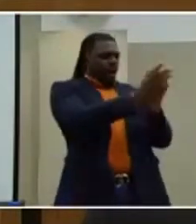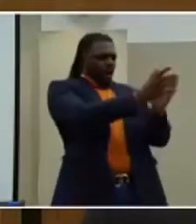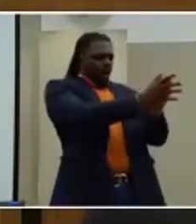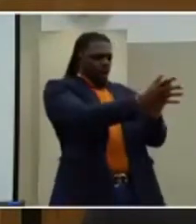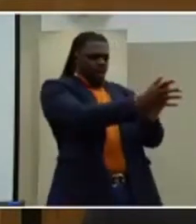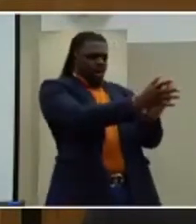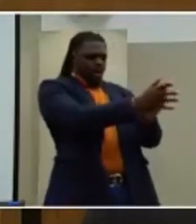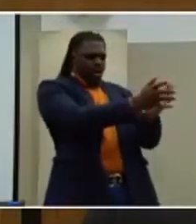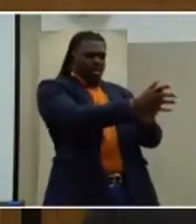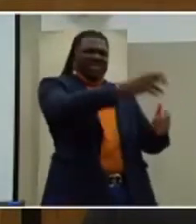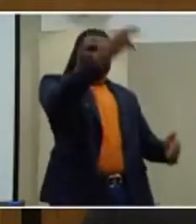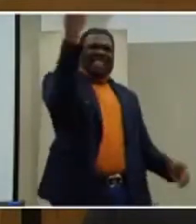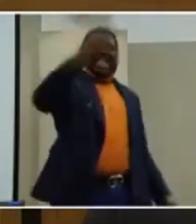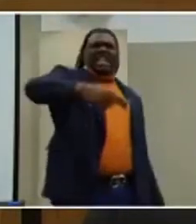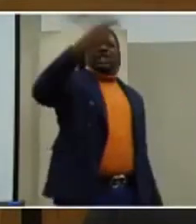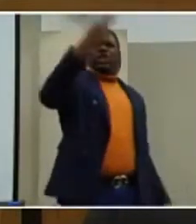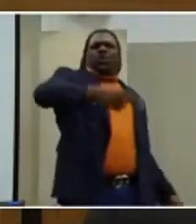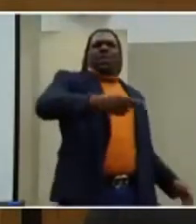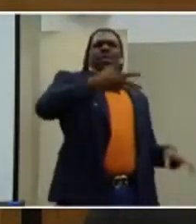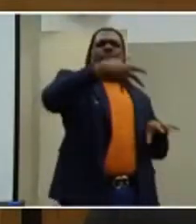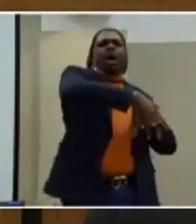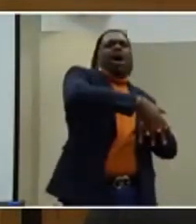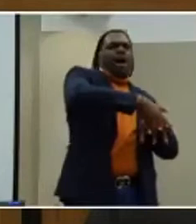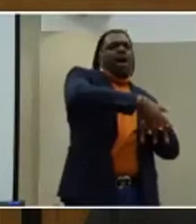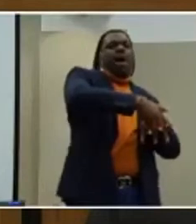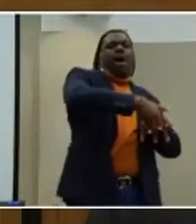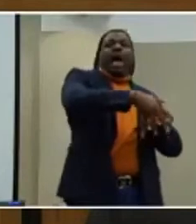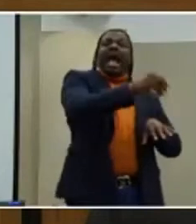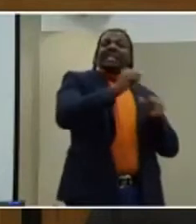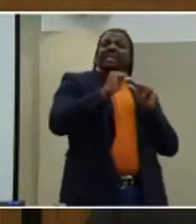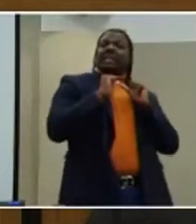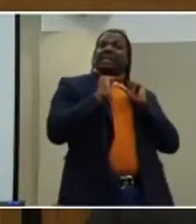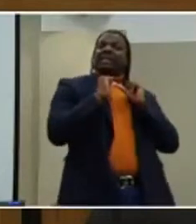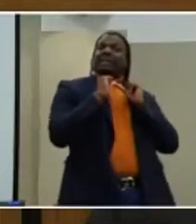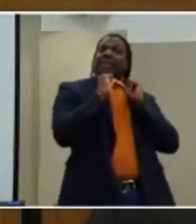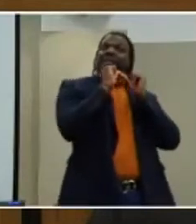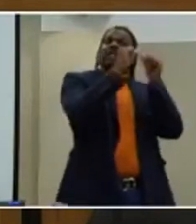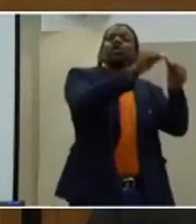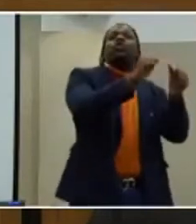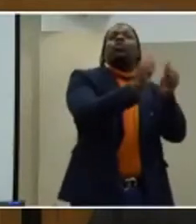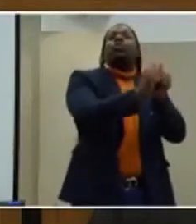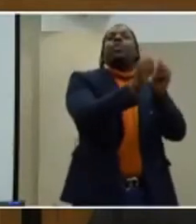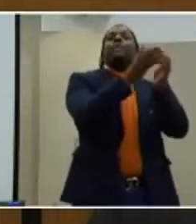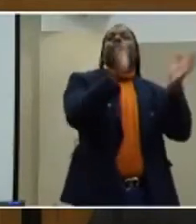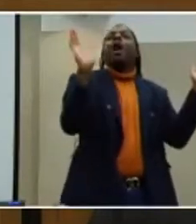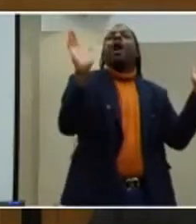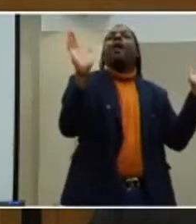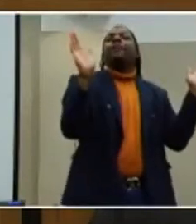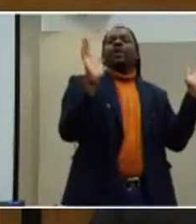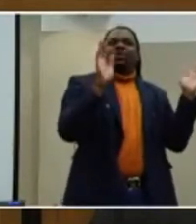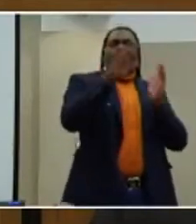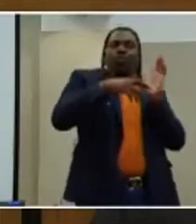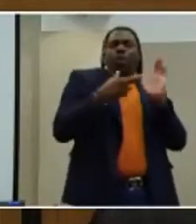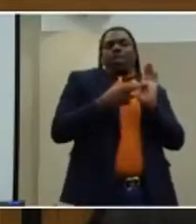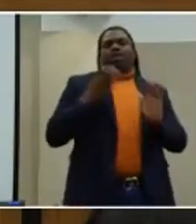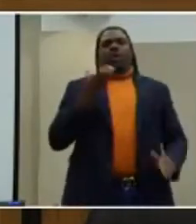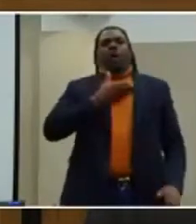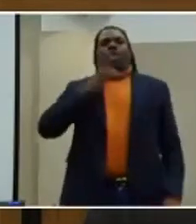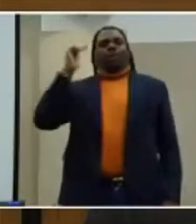her history and her continuing in her public service role as our Lieutenant